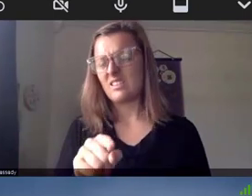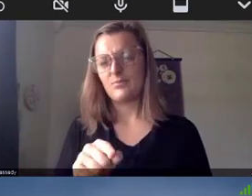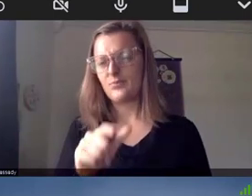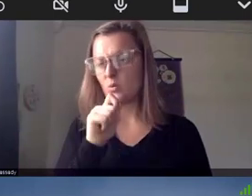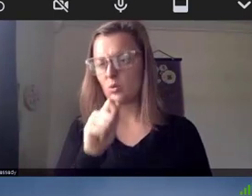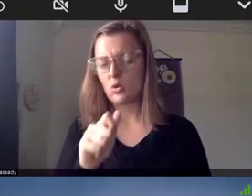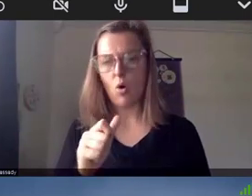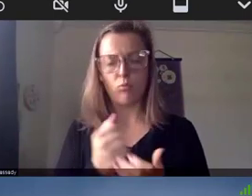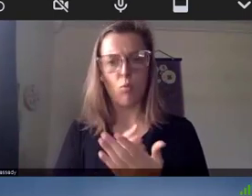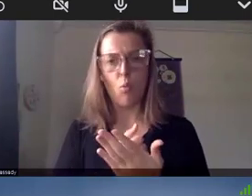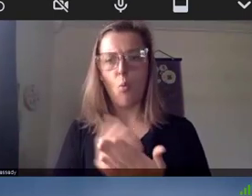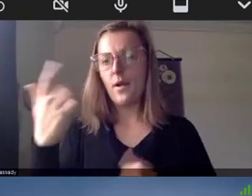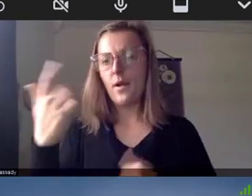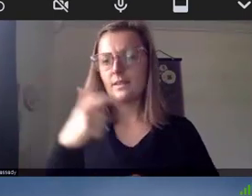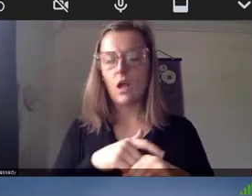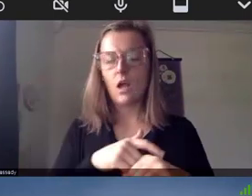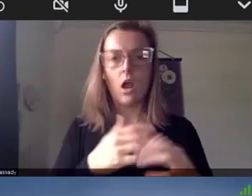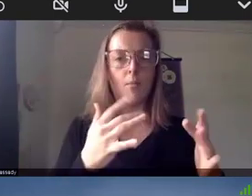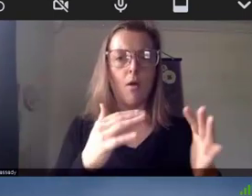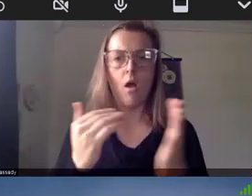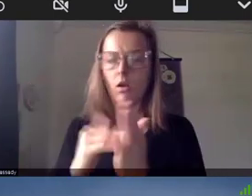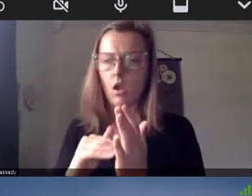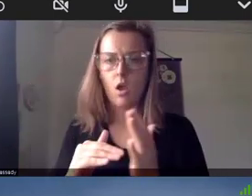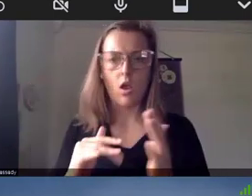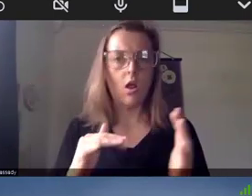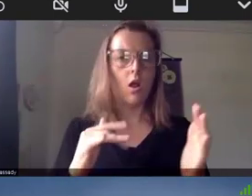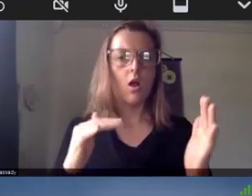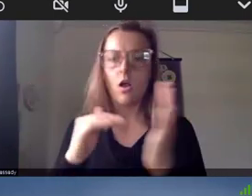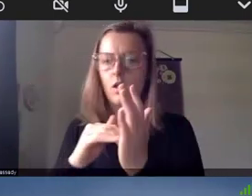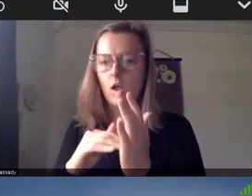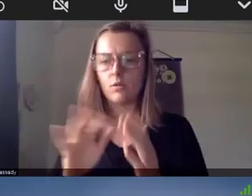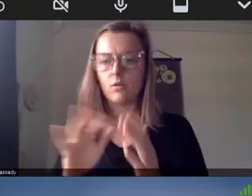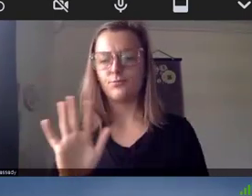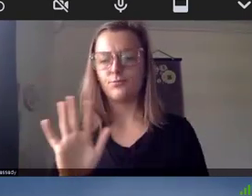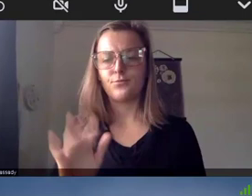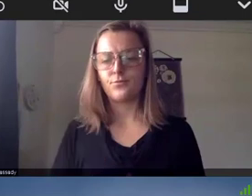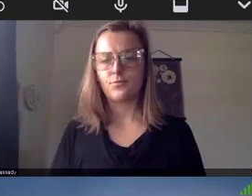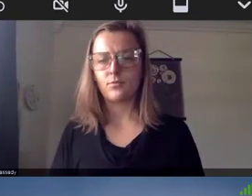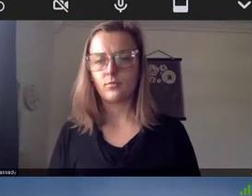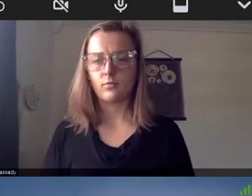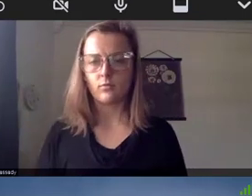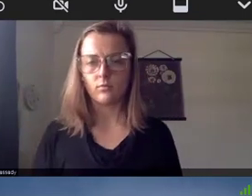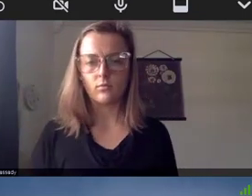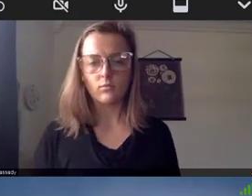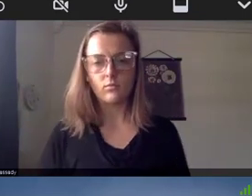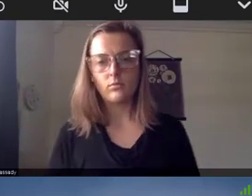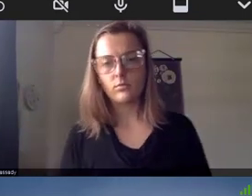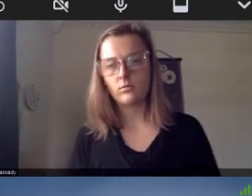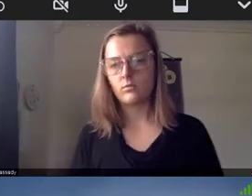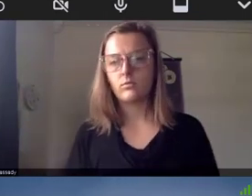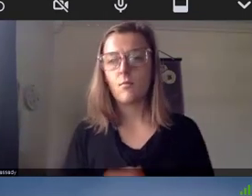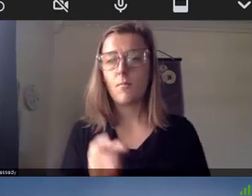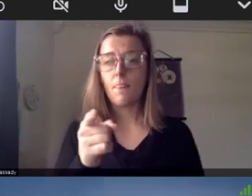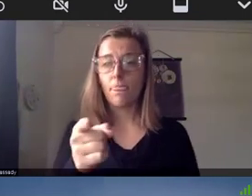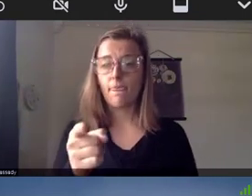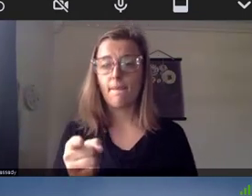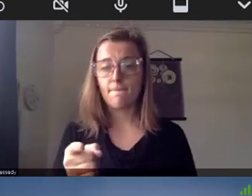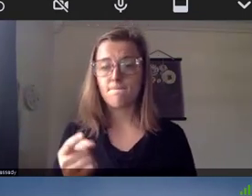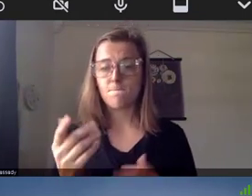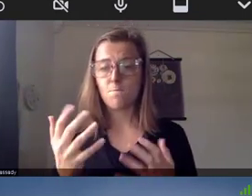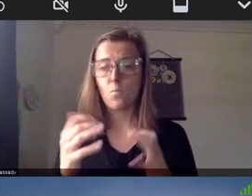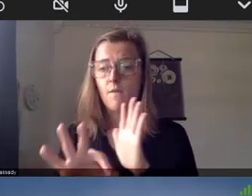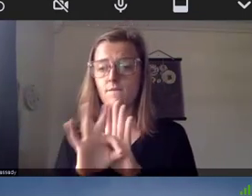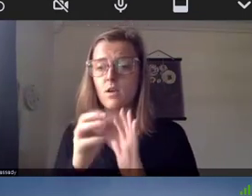So if we're trying to find the heat transfer, right? So we can do that. M times Cp times delta T will tell us